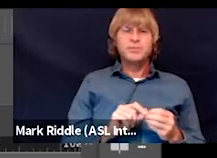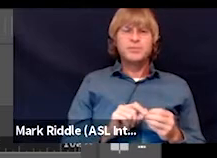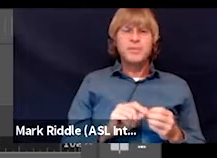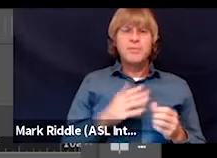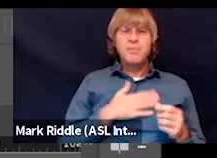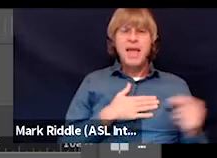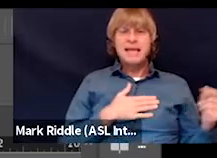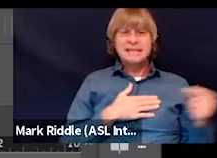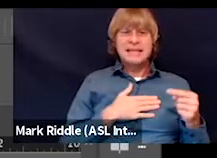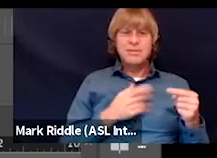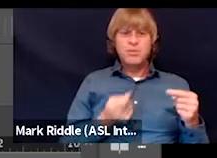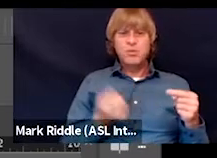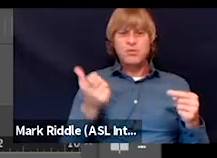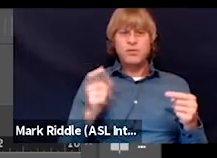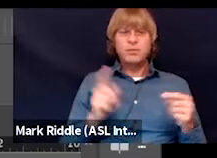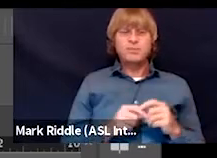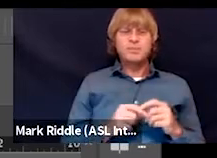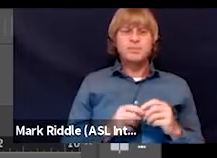indent here.